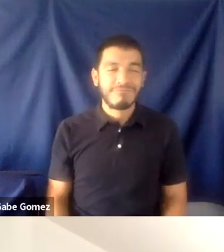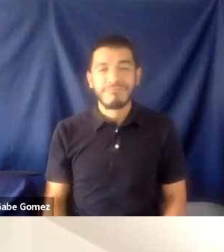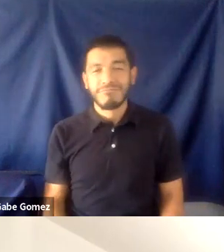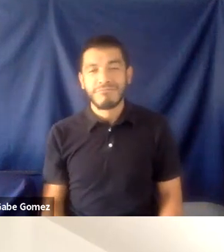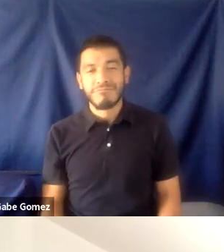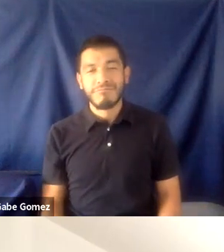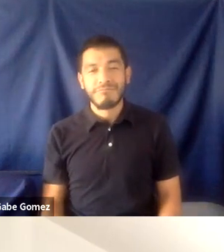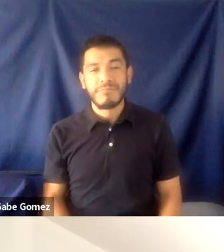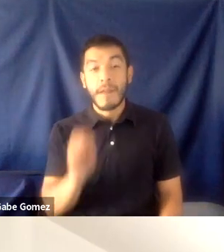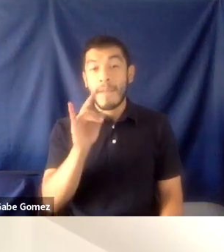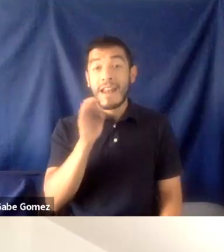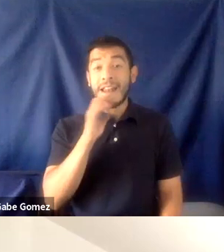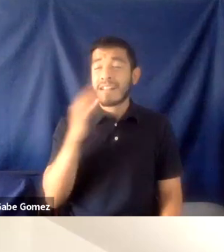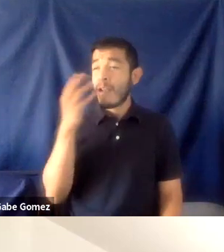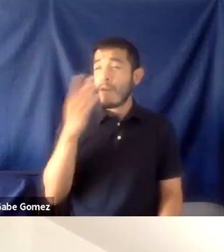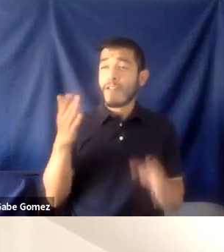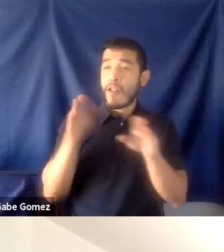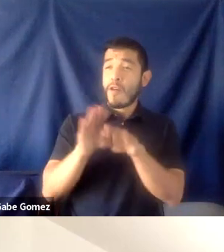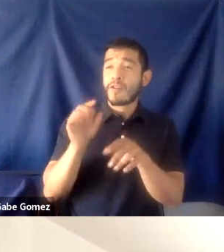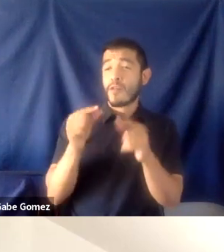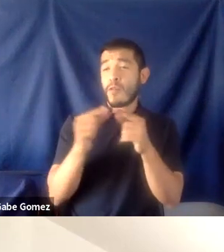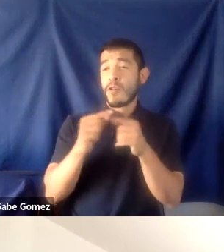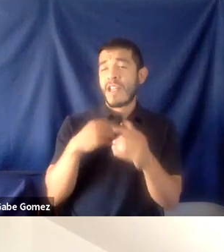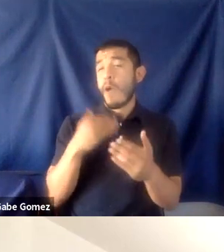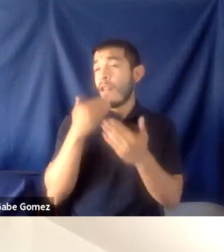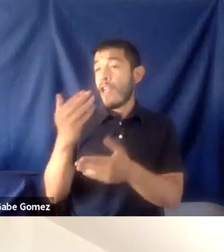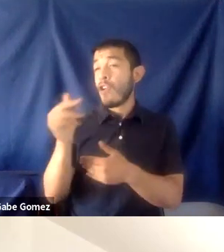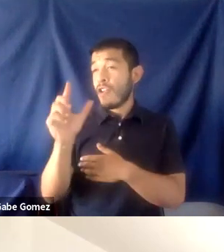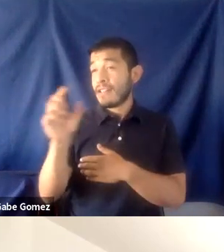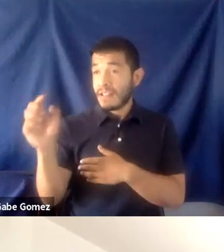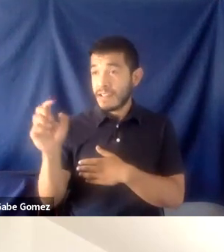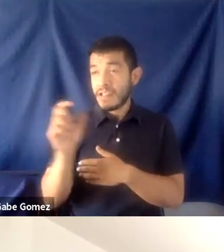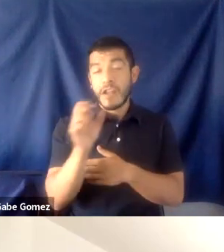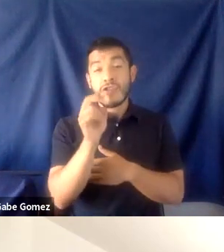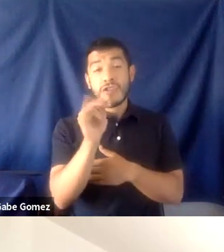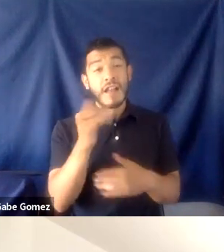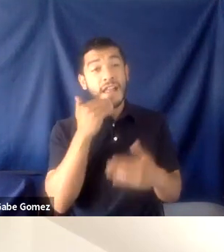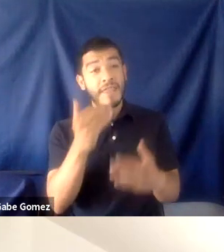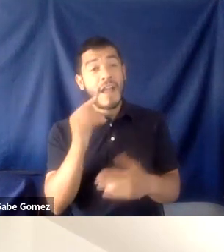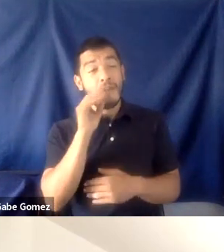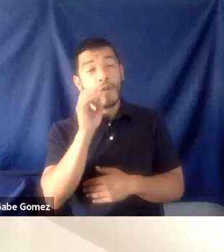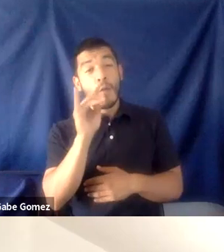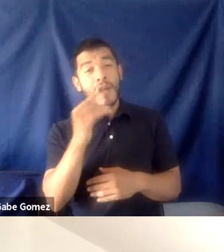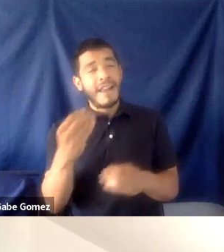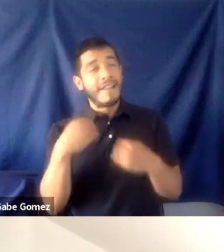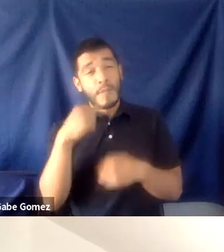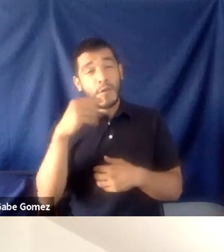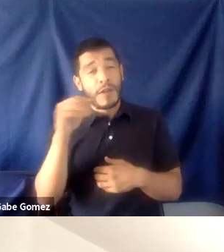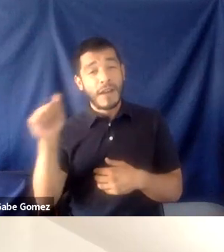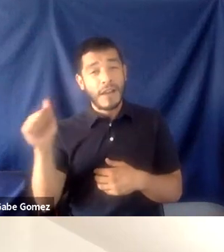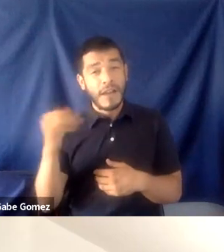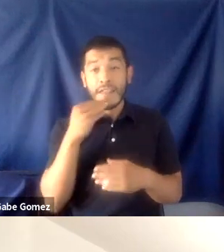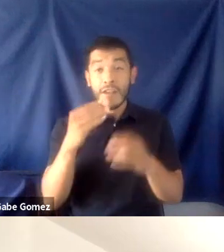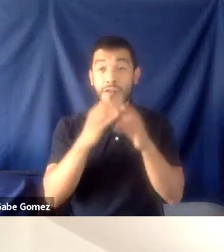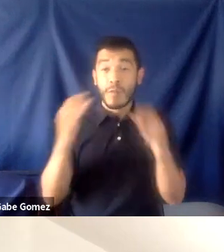Beautiful closing words. So I just want to thank Grace Lee. Jenny, thanks for moderating the Q&A. Thank you so